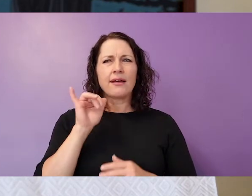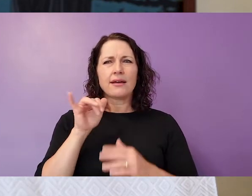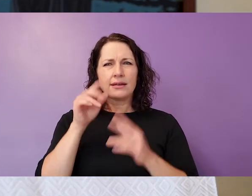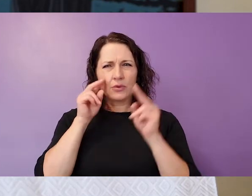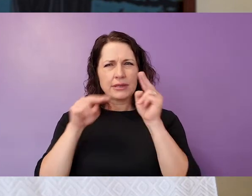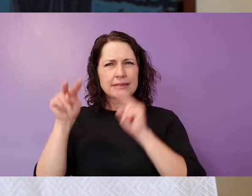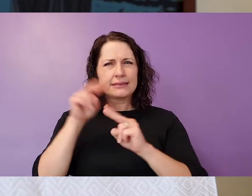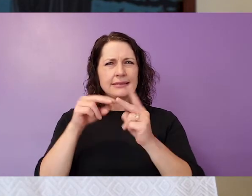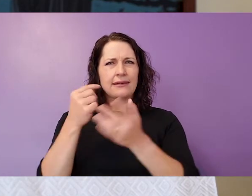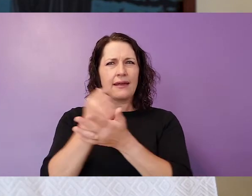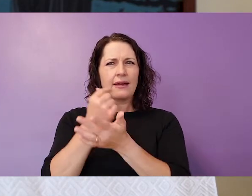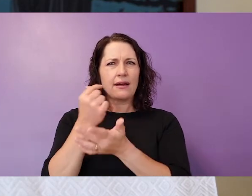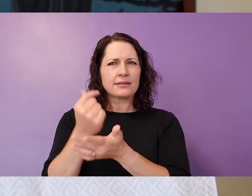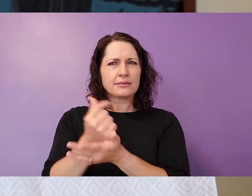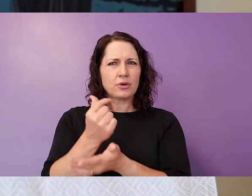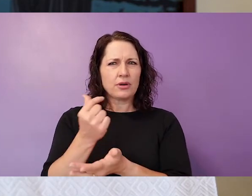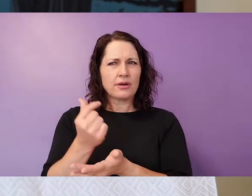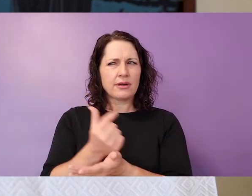gospel.